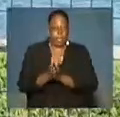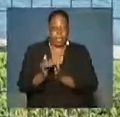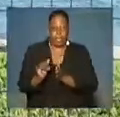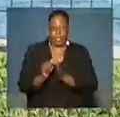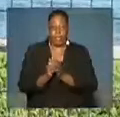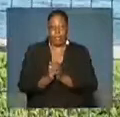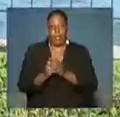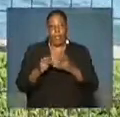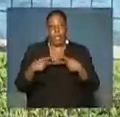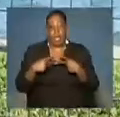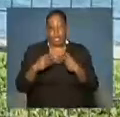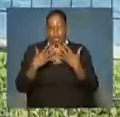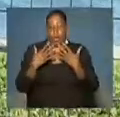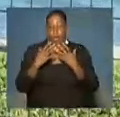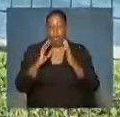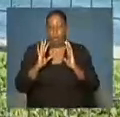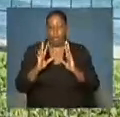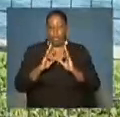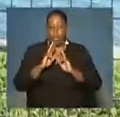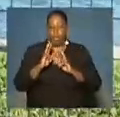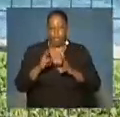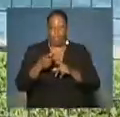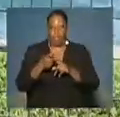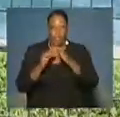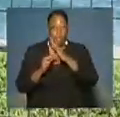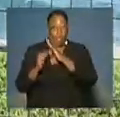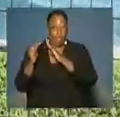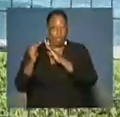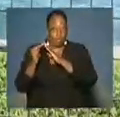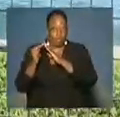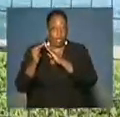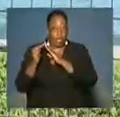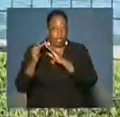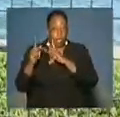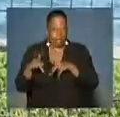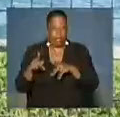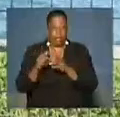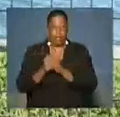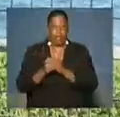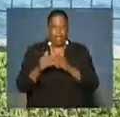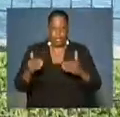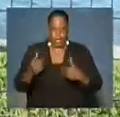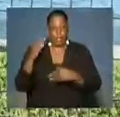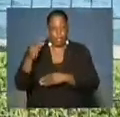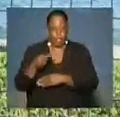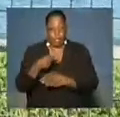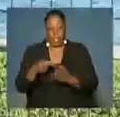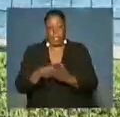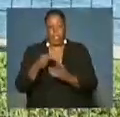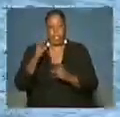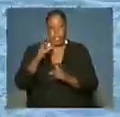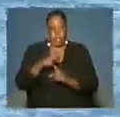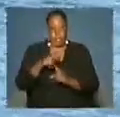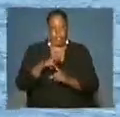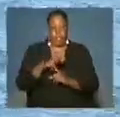We've had a great response so far from the residents here and our hotel guests, and it just feels good to host this world championship here at